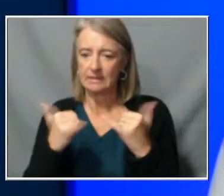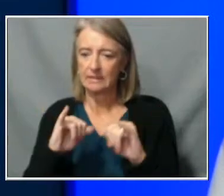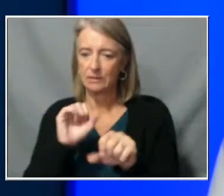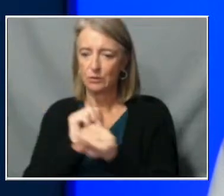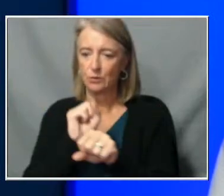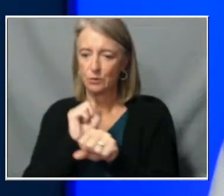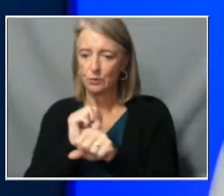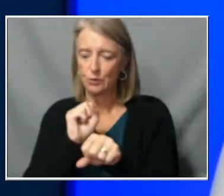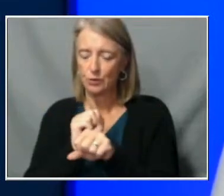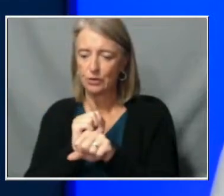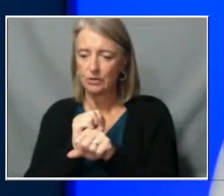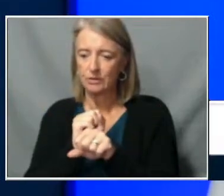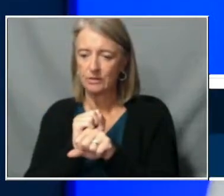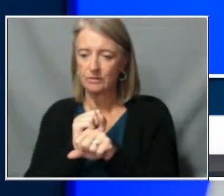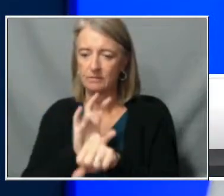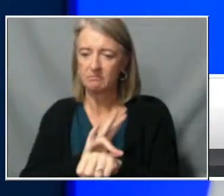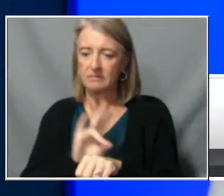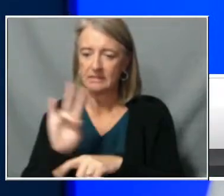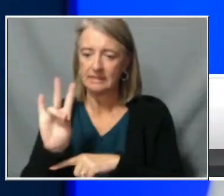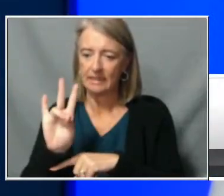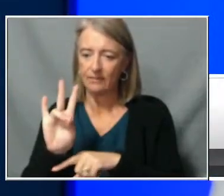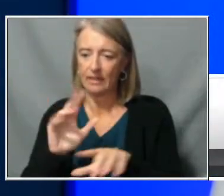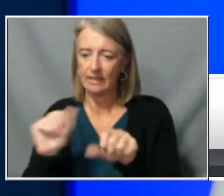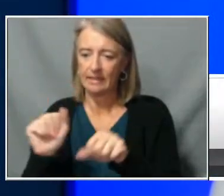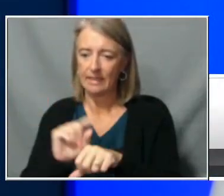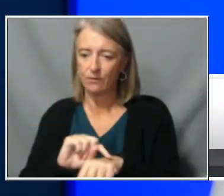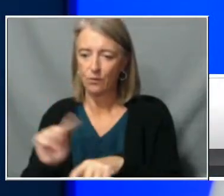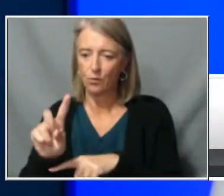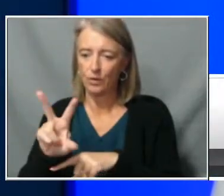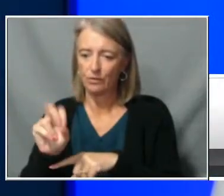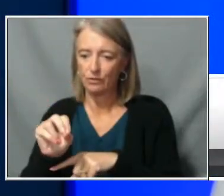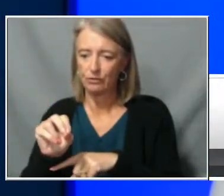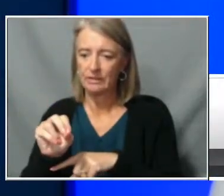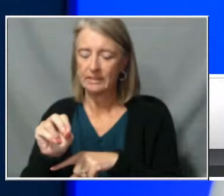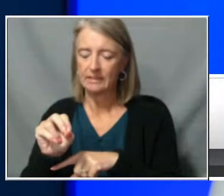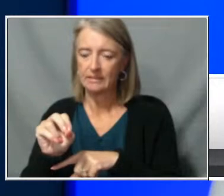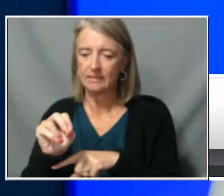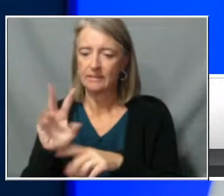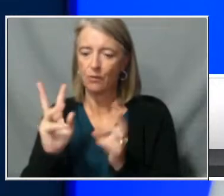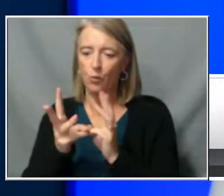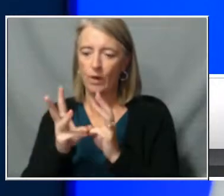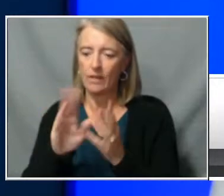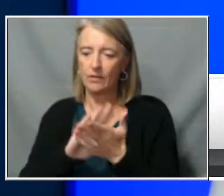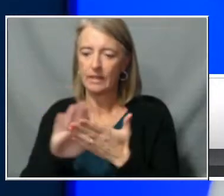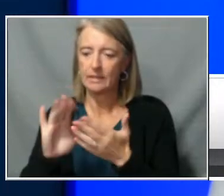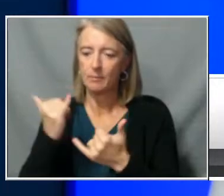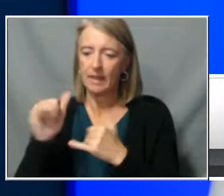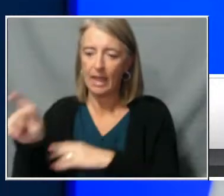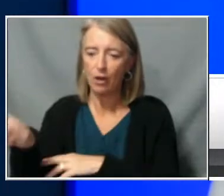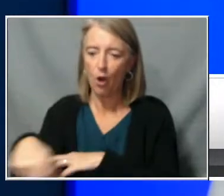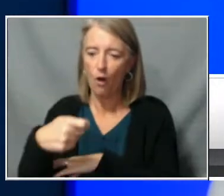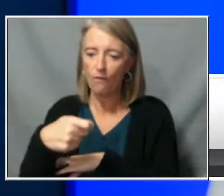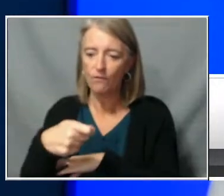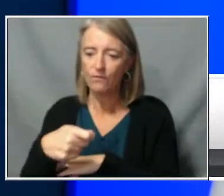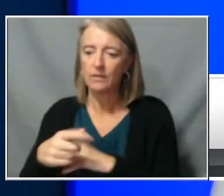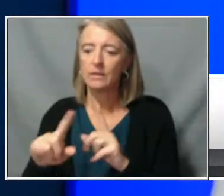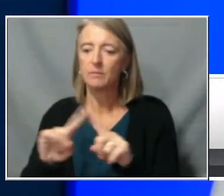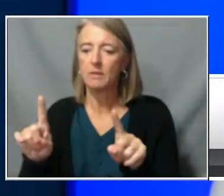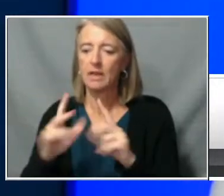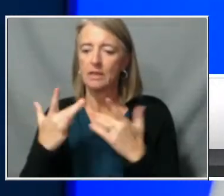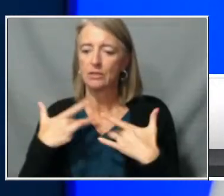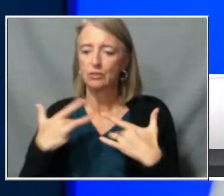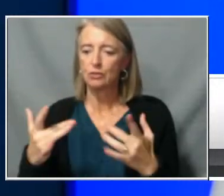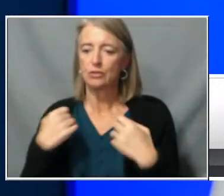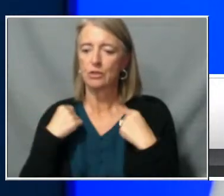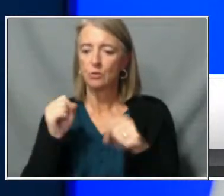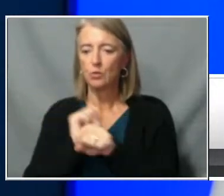about 7, and I leave at 1:30, and if the weather's nice, I play golf. But I usually work out 3 to